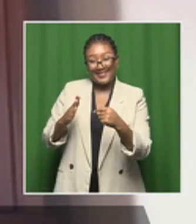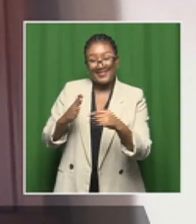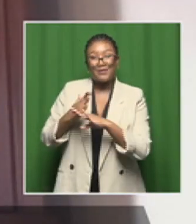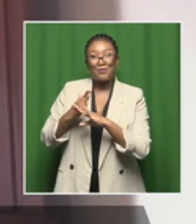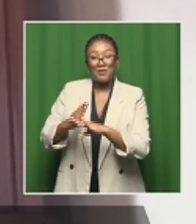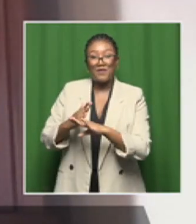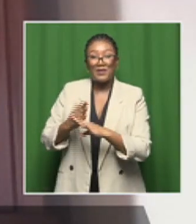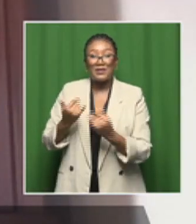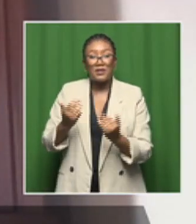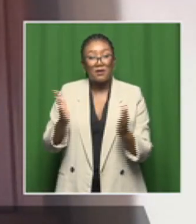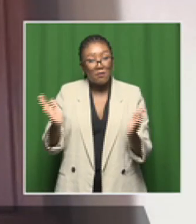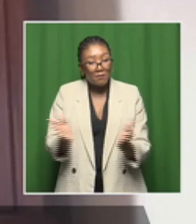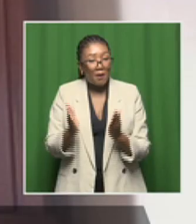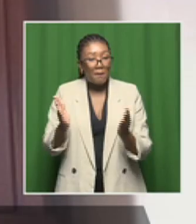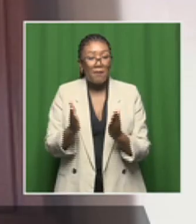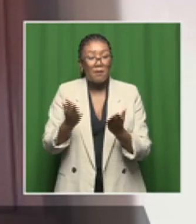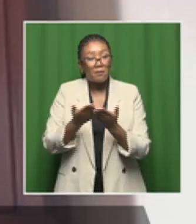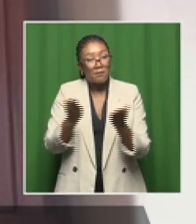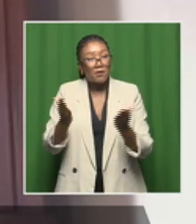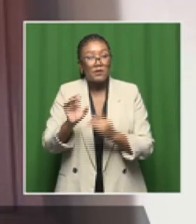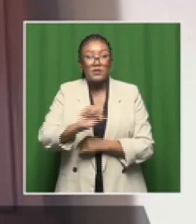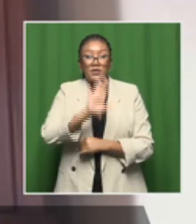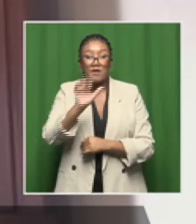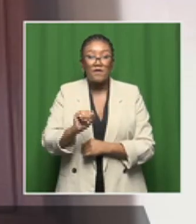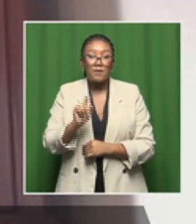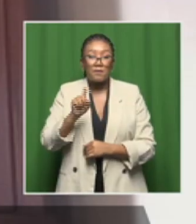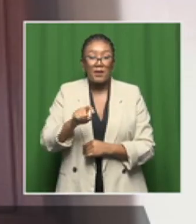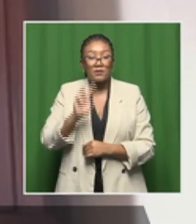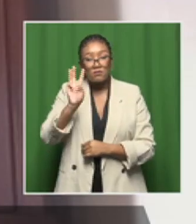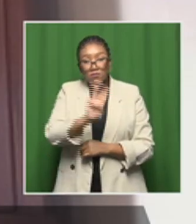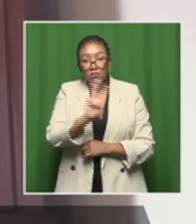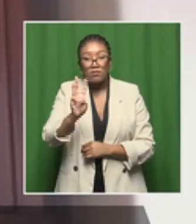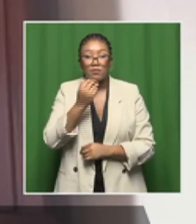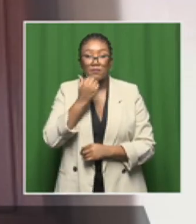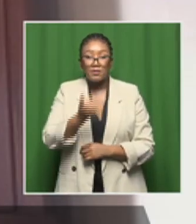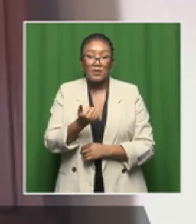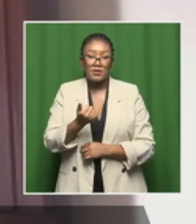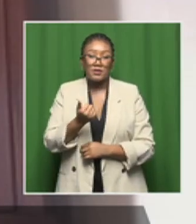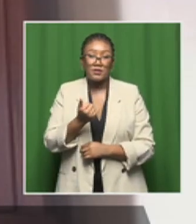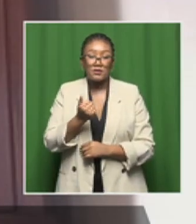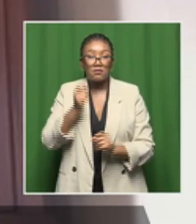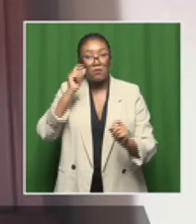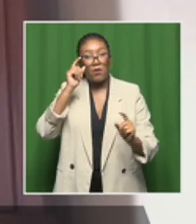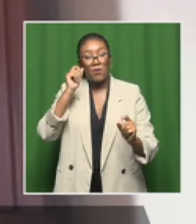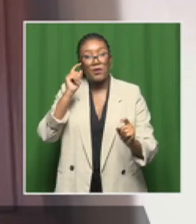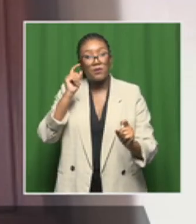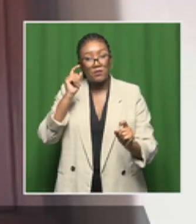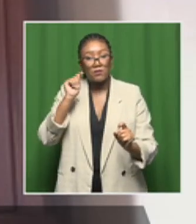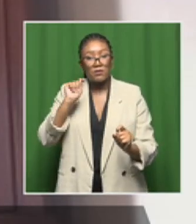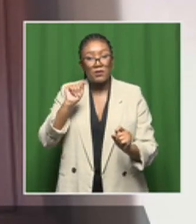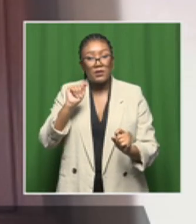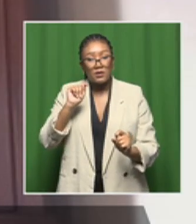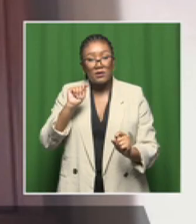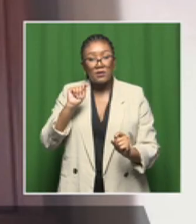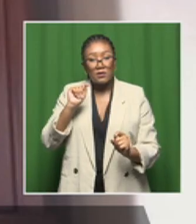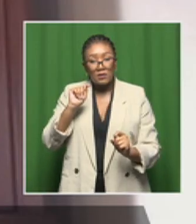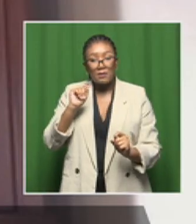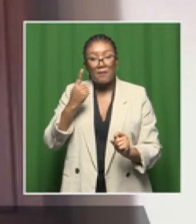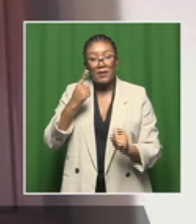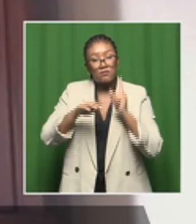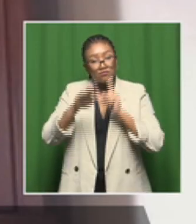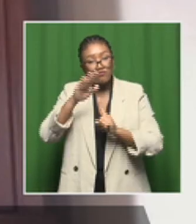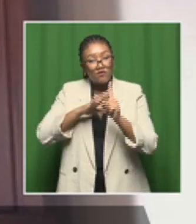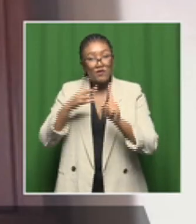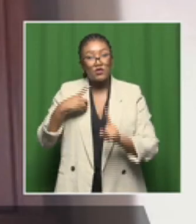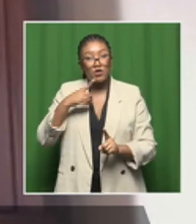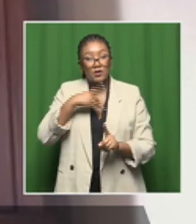to encourage all the viewers to stay vigilant and to undertake screening